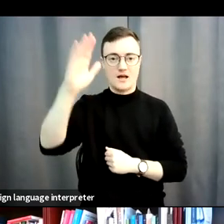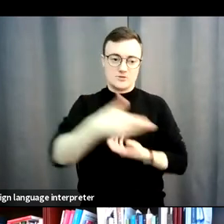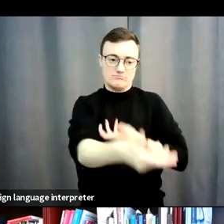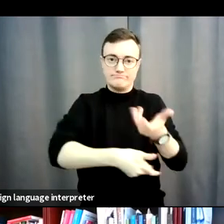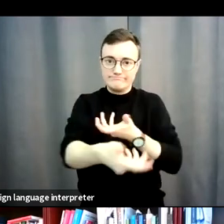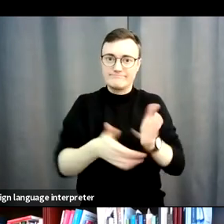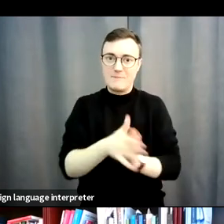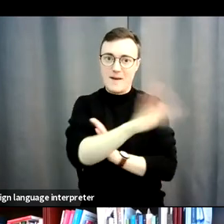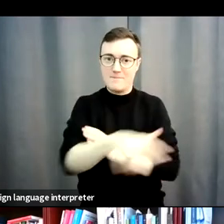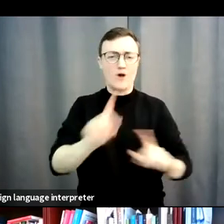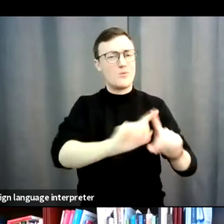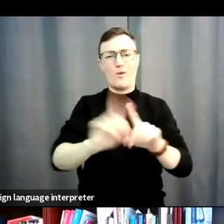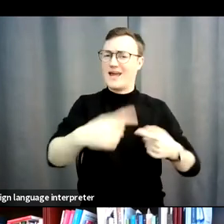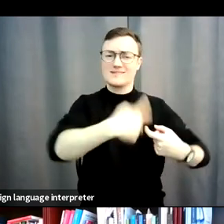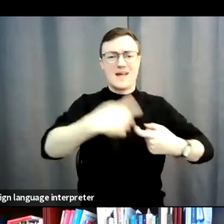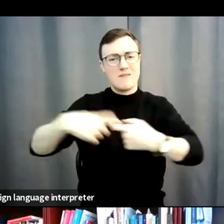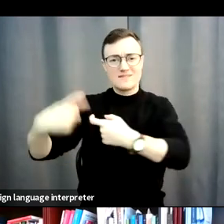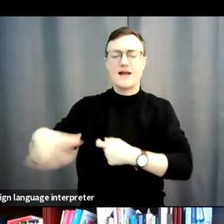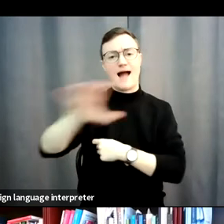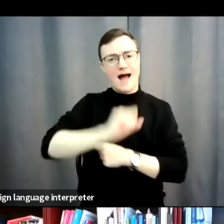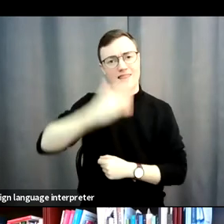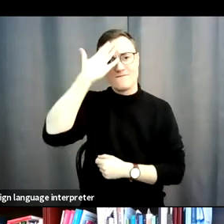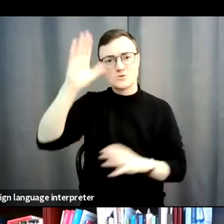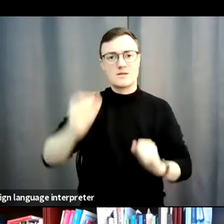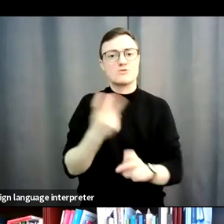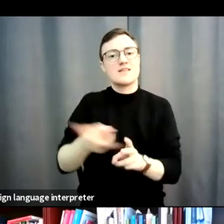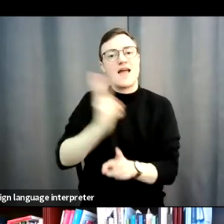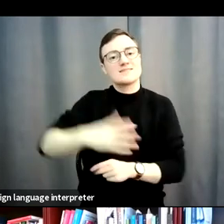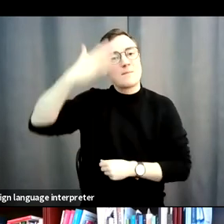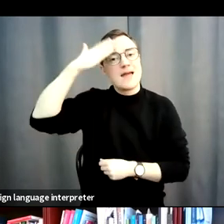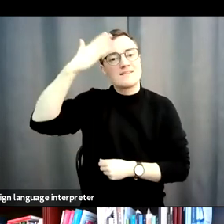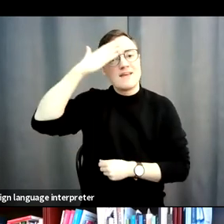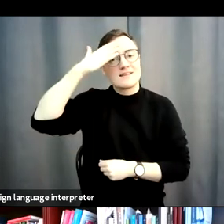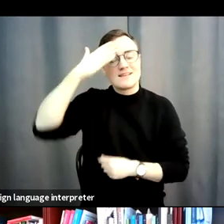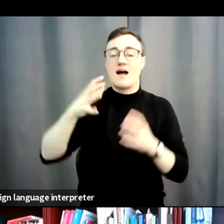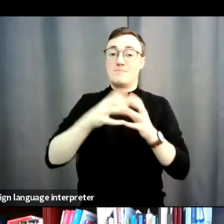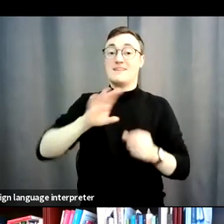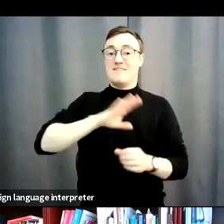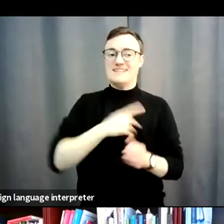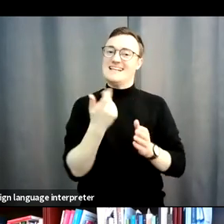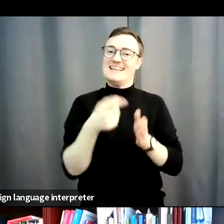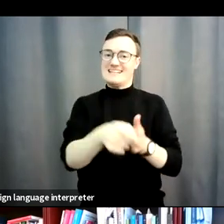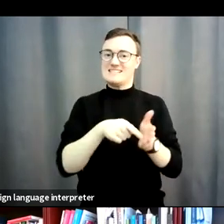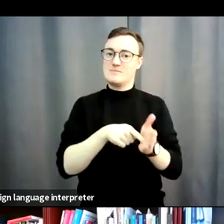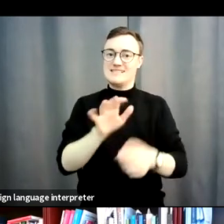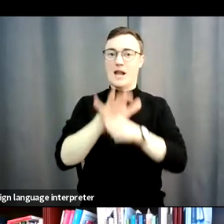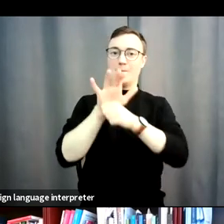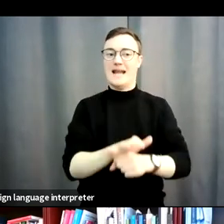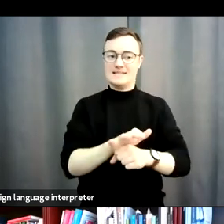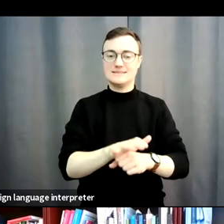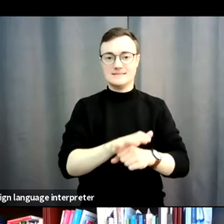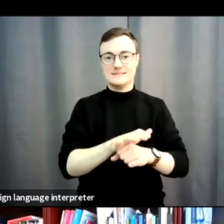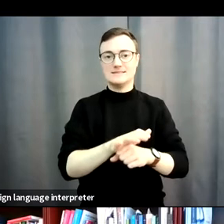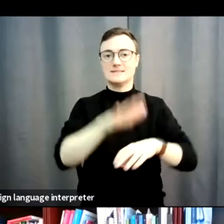various areas, but there is a specific obligation on the government and on public authorities